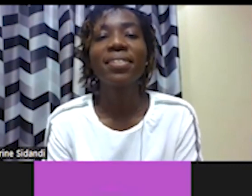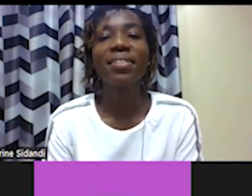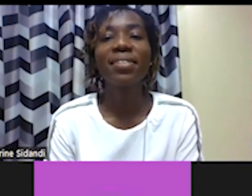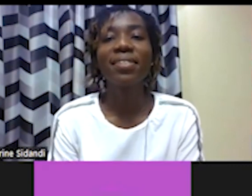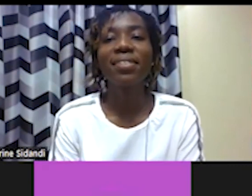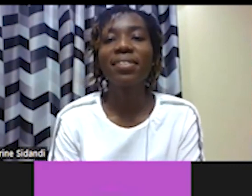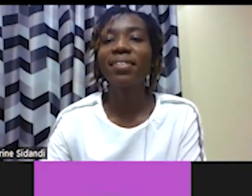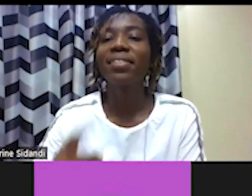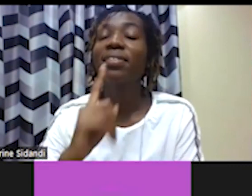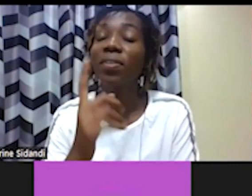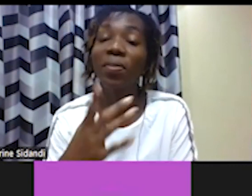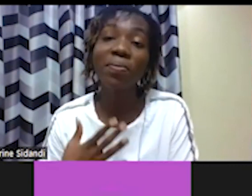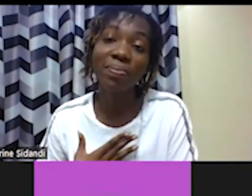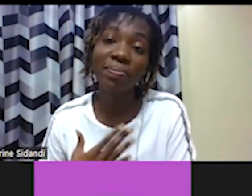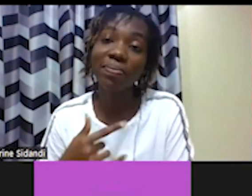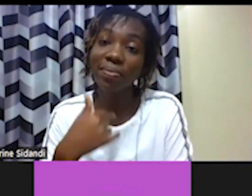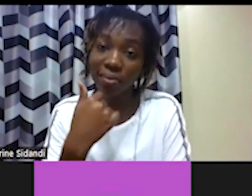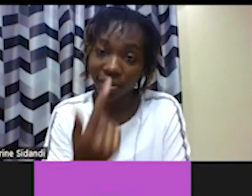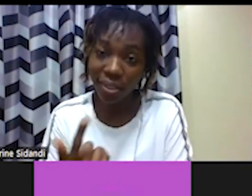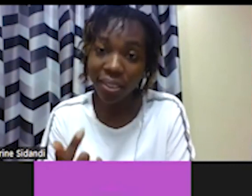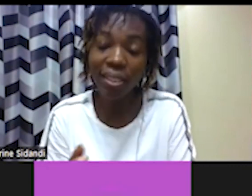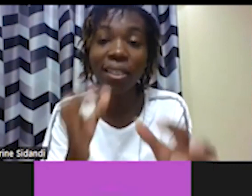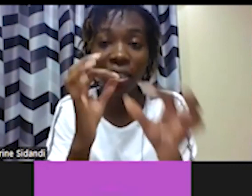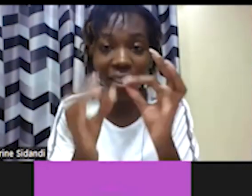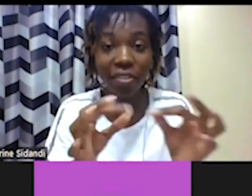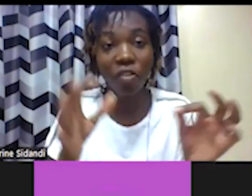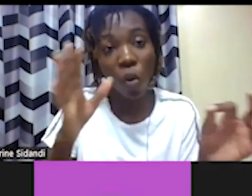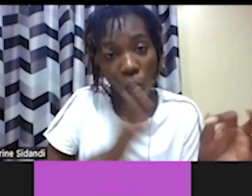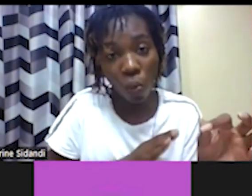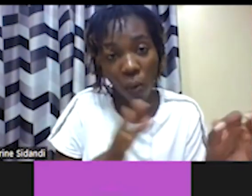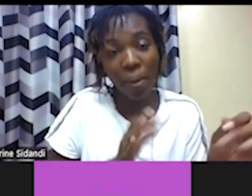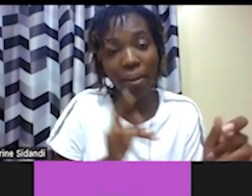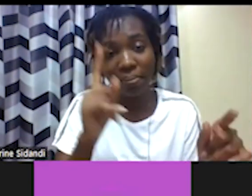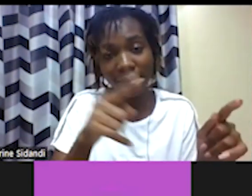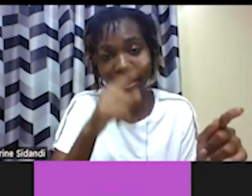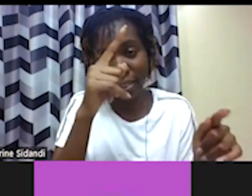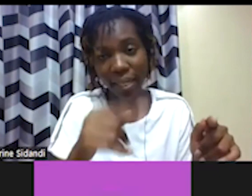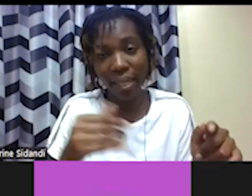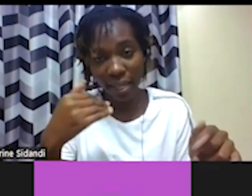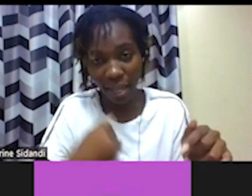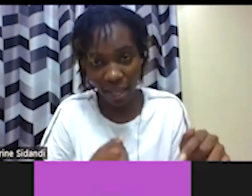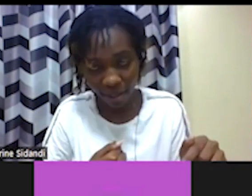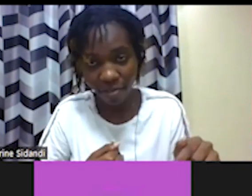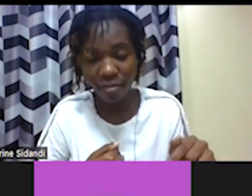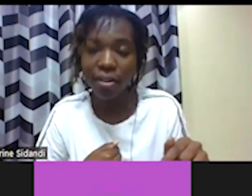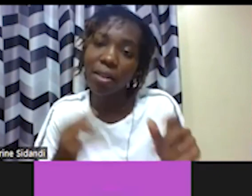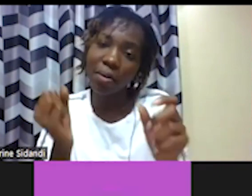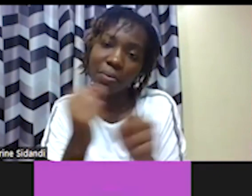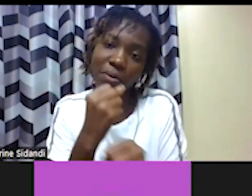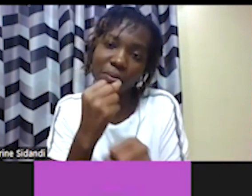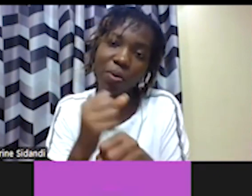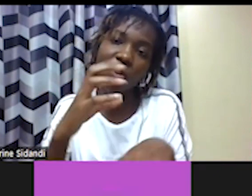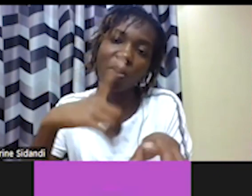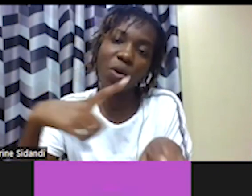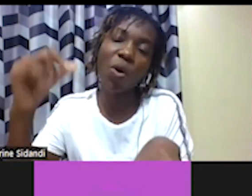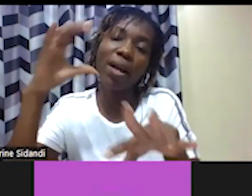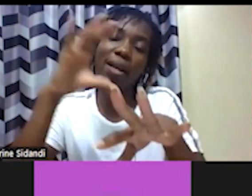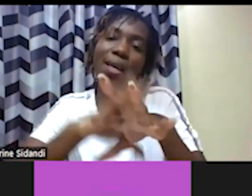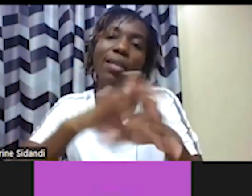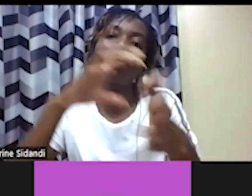And I said, if one woman has made a mistake, she did not manage to get the position she was to